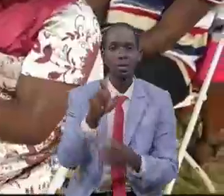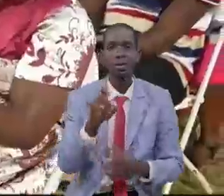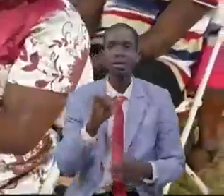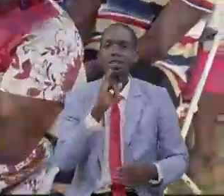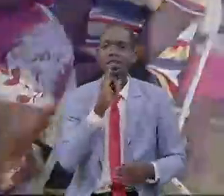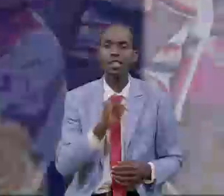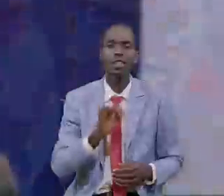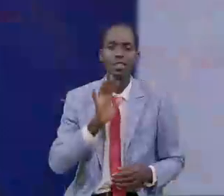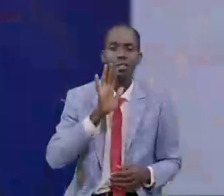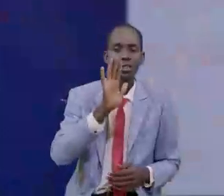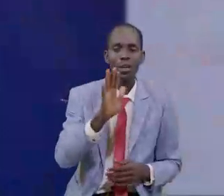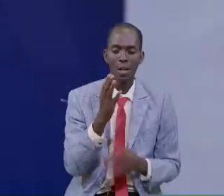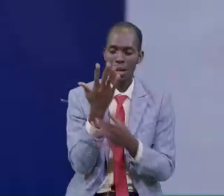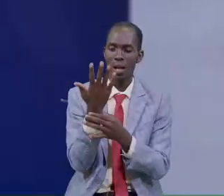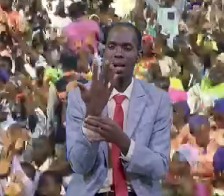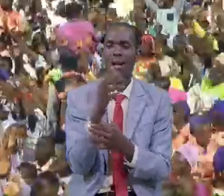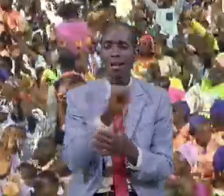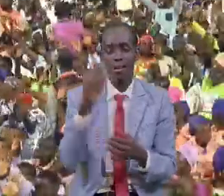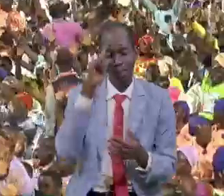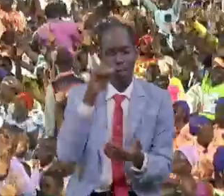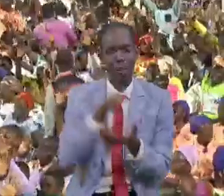a believer's hand?